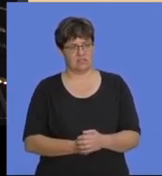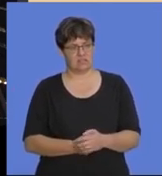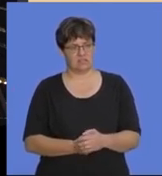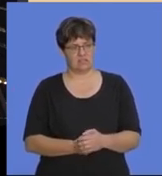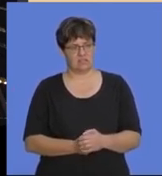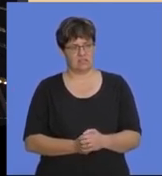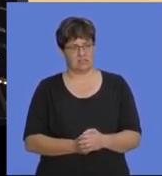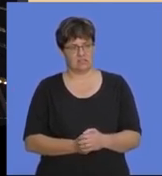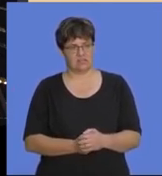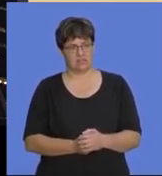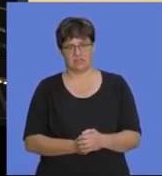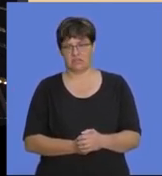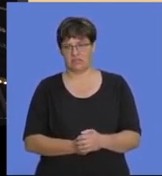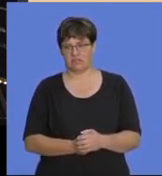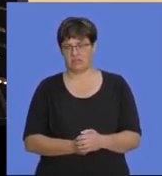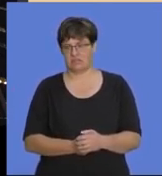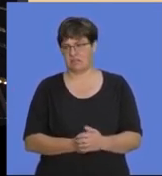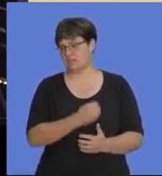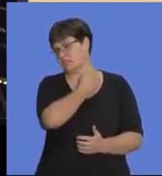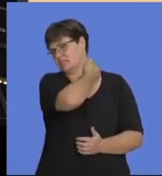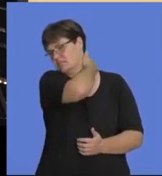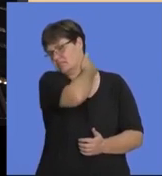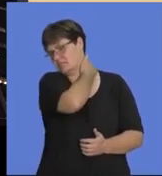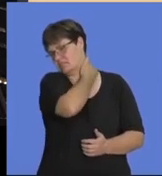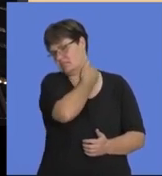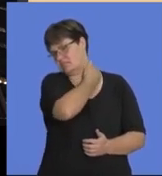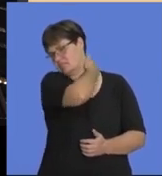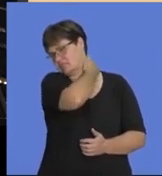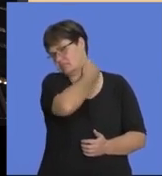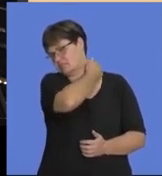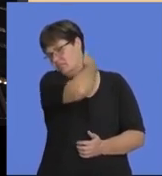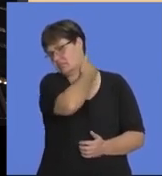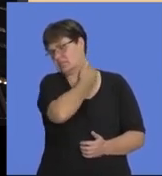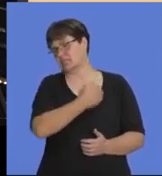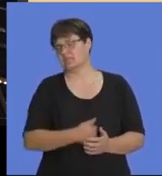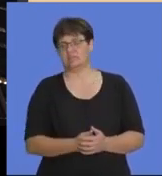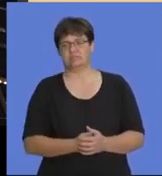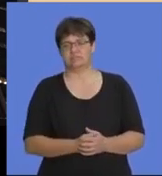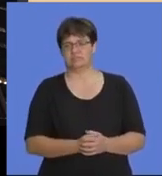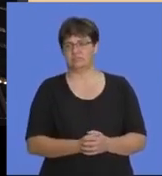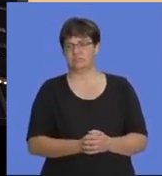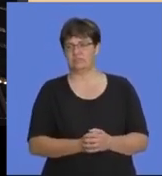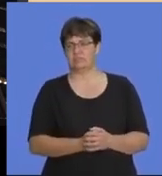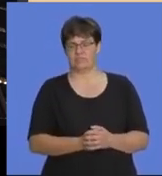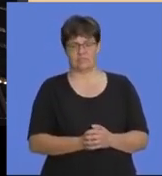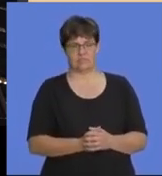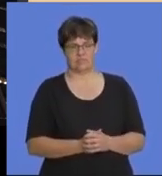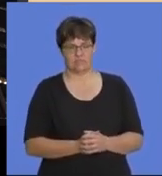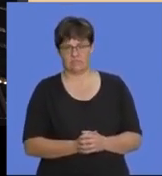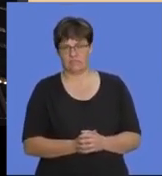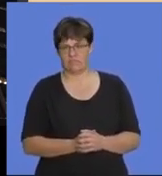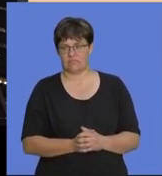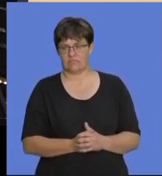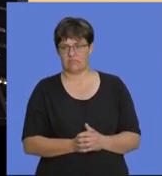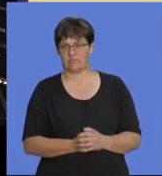Yeah, we can start from yeah, you can reset it. From the tape measure? Yeah, reset it. Okay. Is it fine like